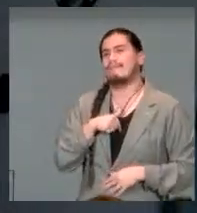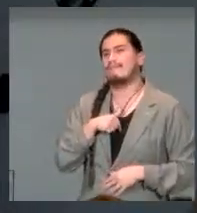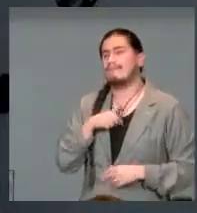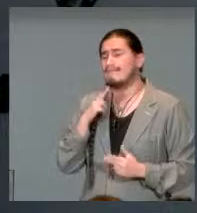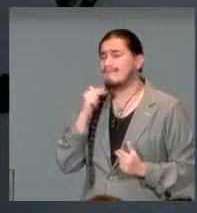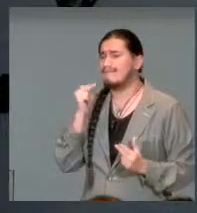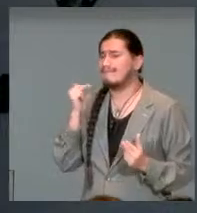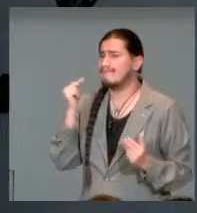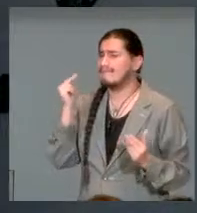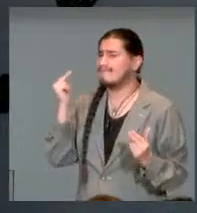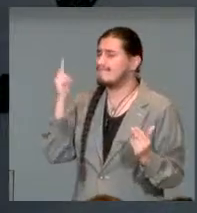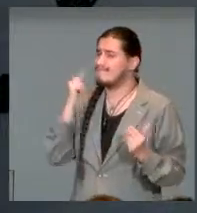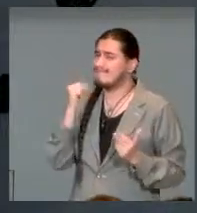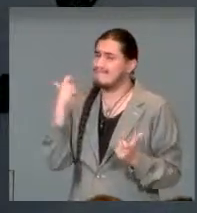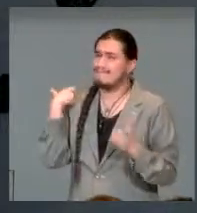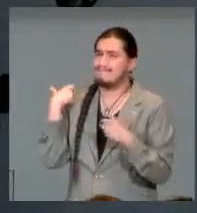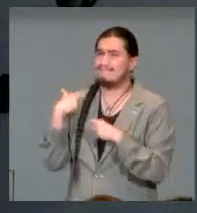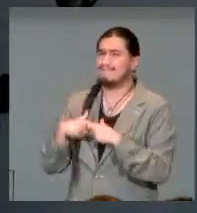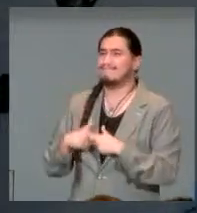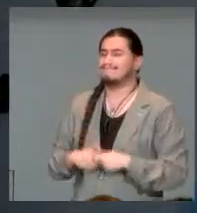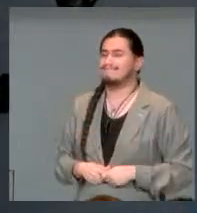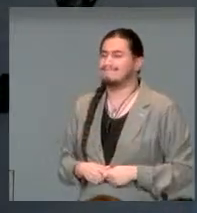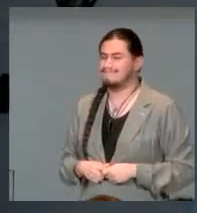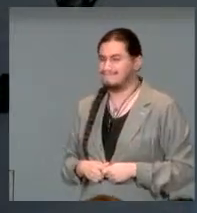volver, volver,